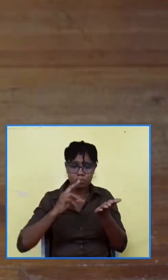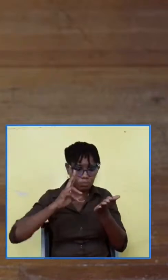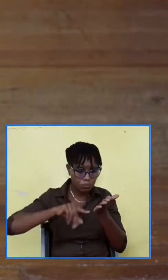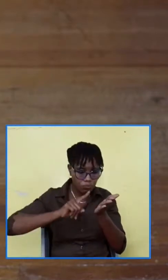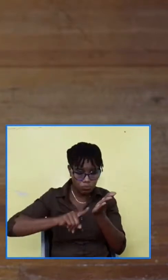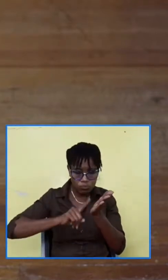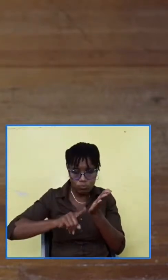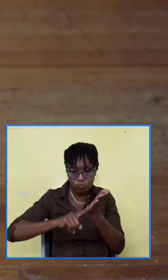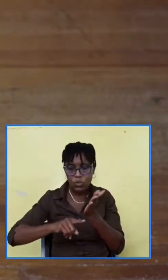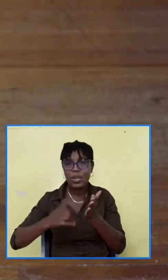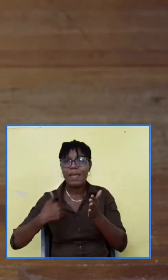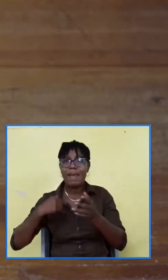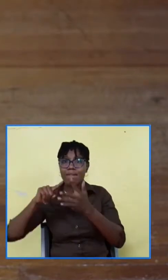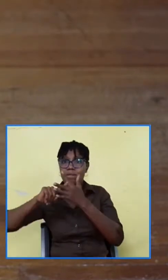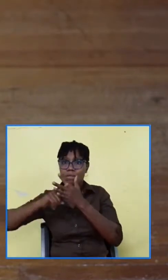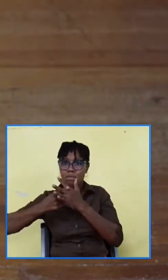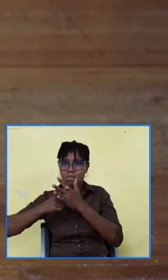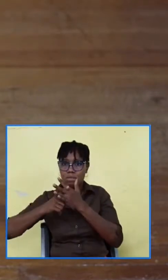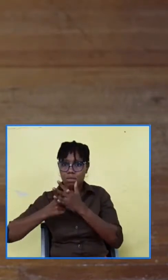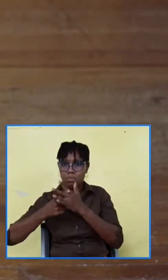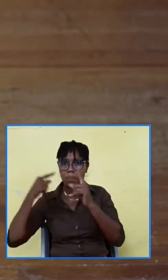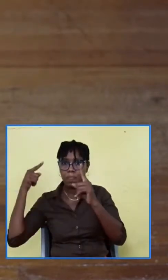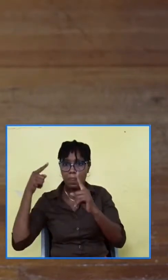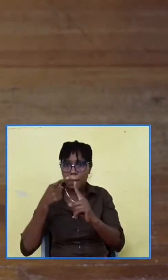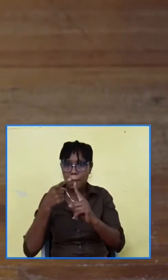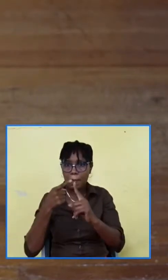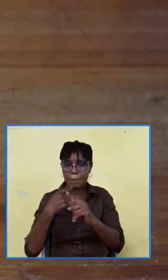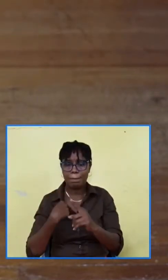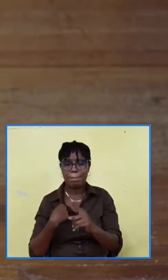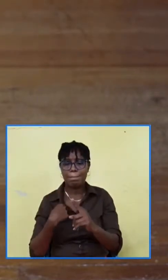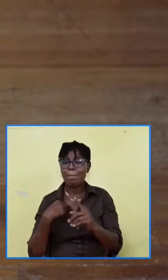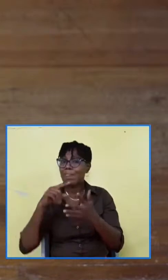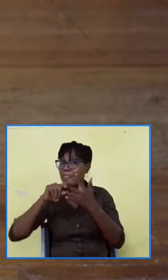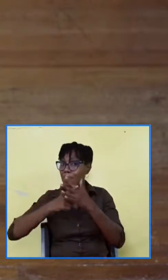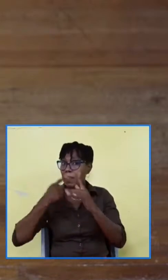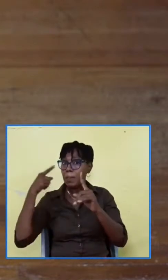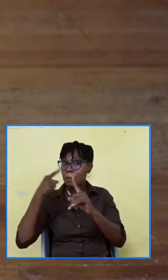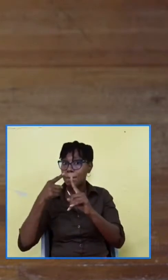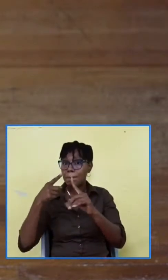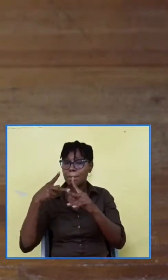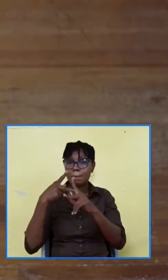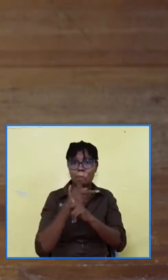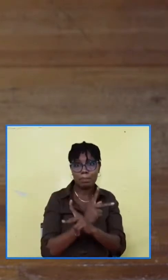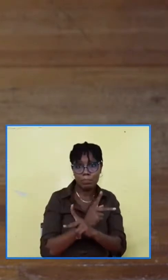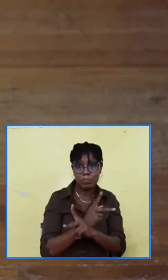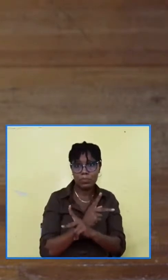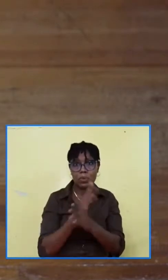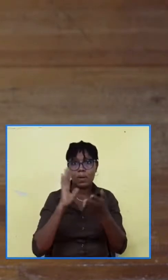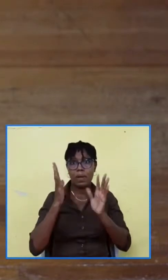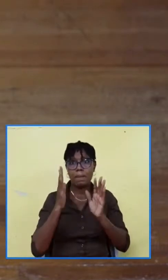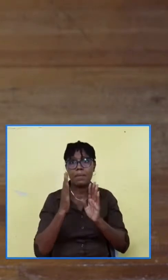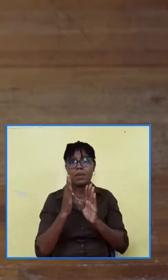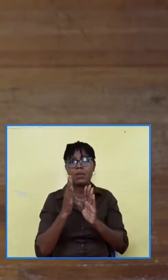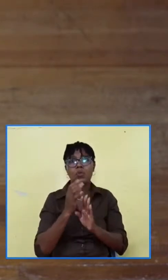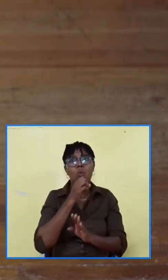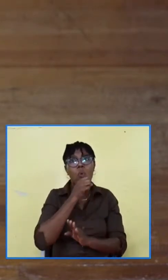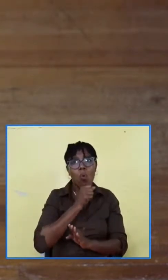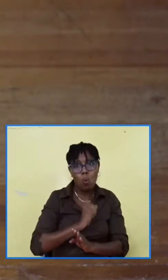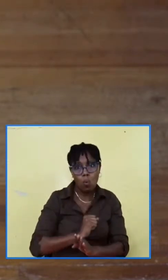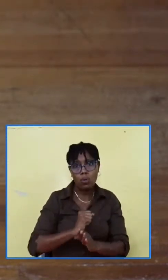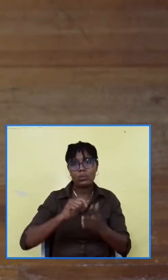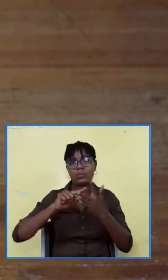starting point is worse than the projected 3 years from the last starting point. If that makes sense, then you're